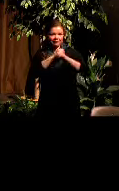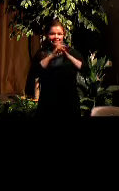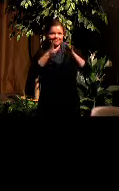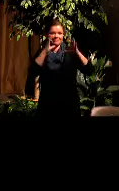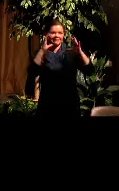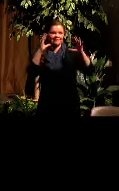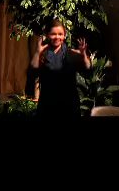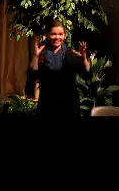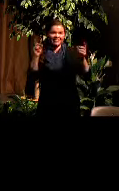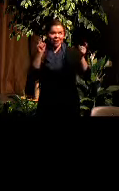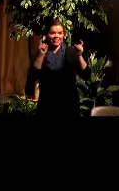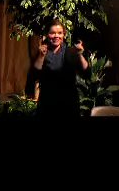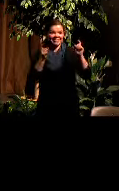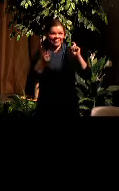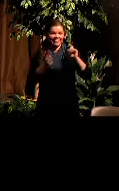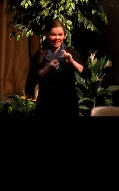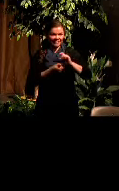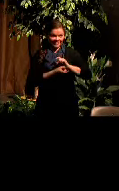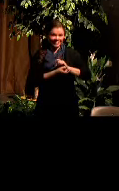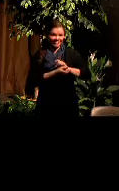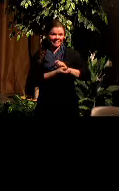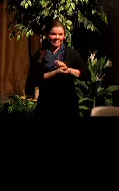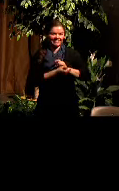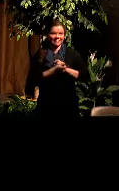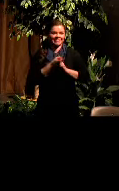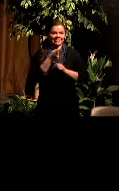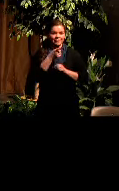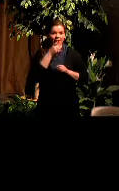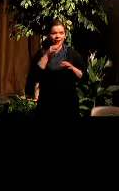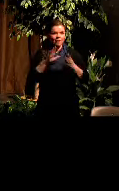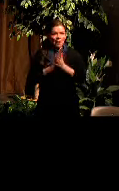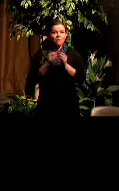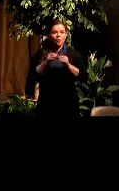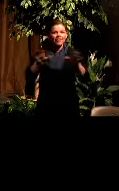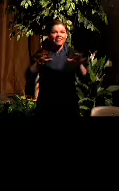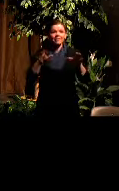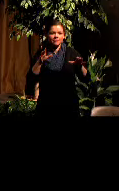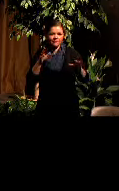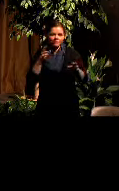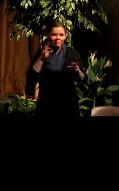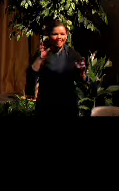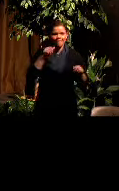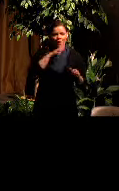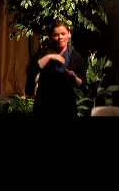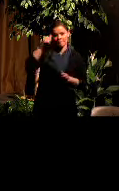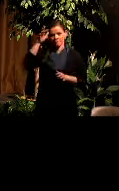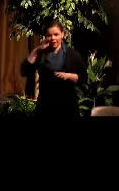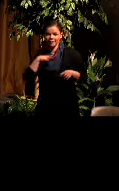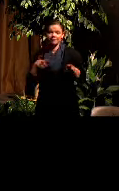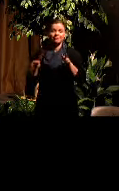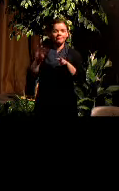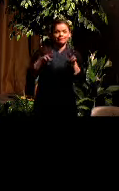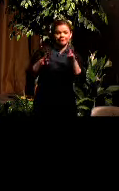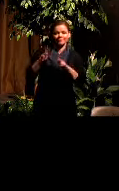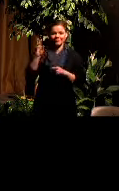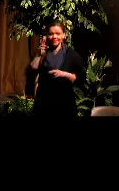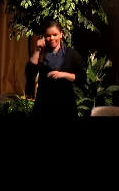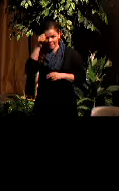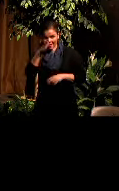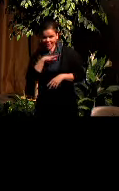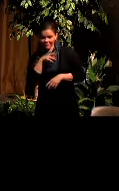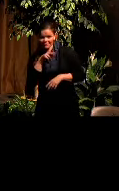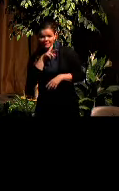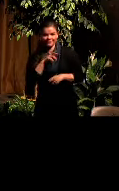start to display on their territories and start to think about females, and females start to think about males, and things start moving.